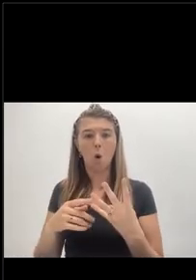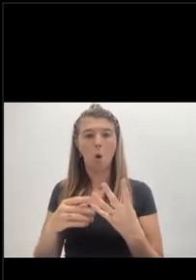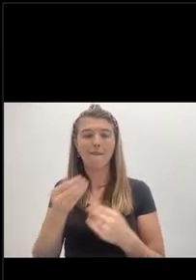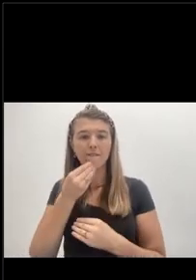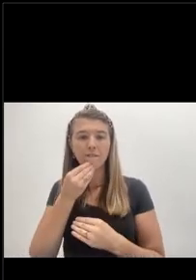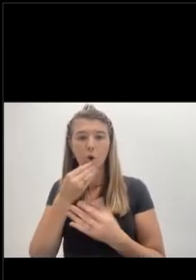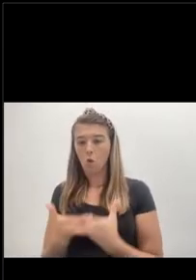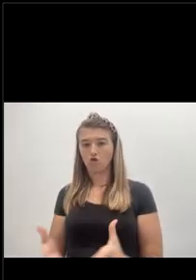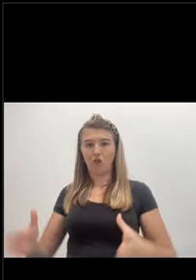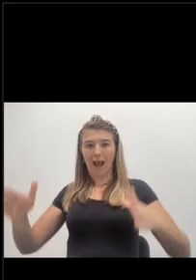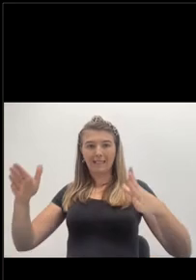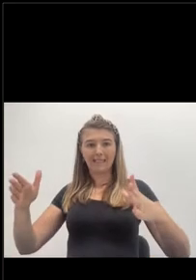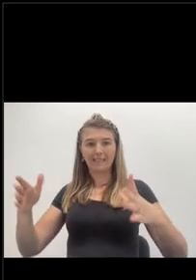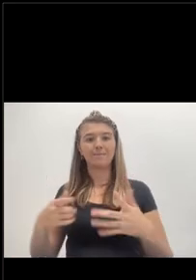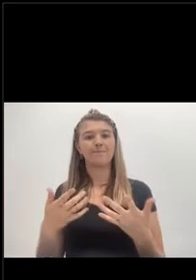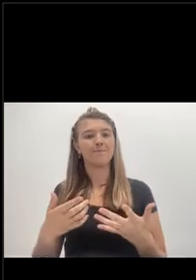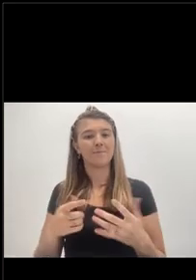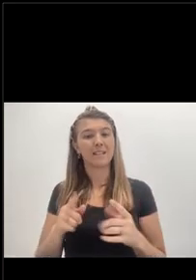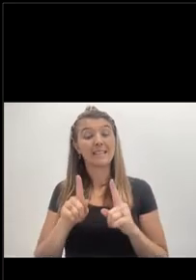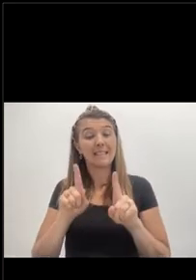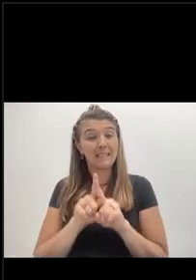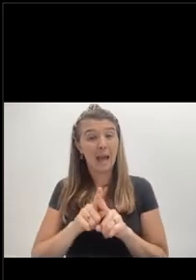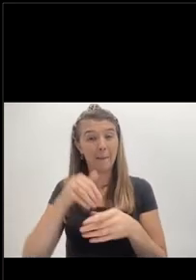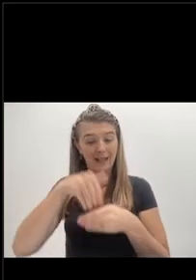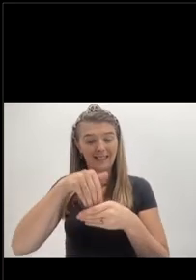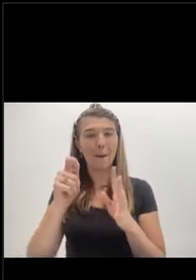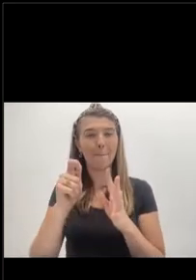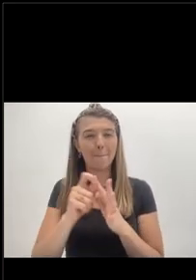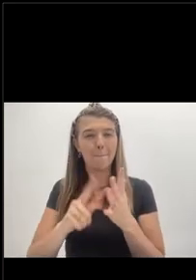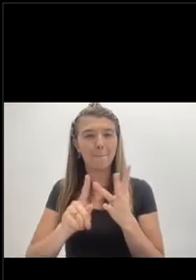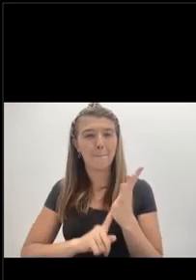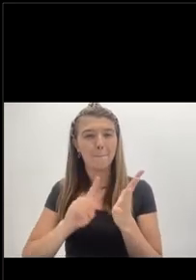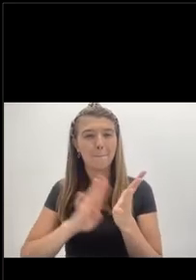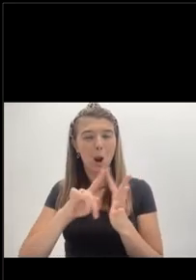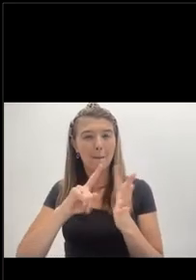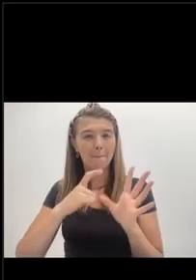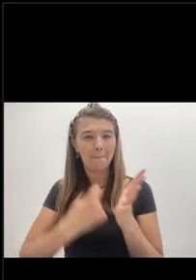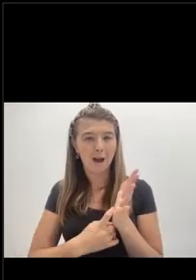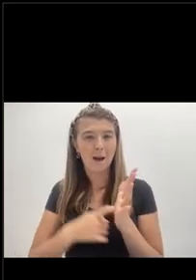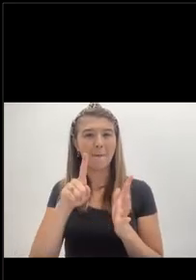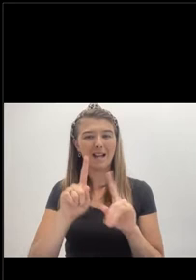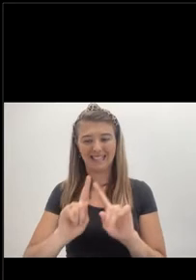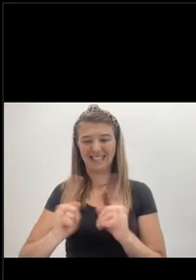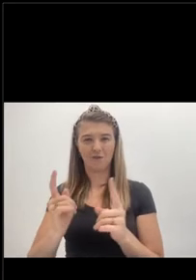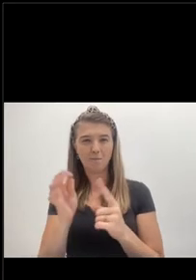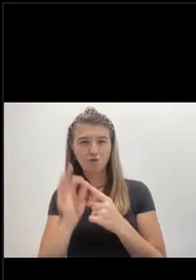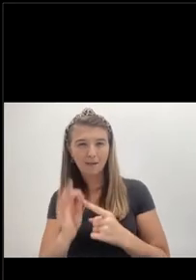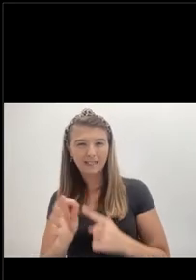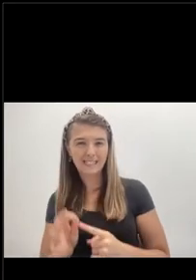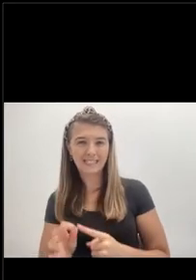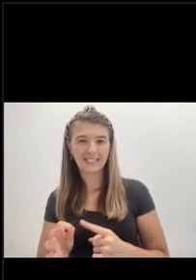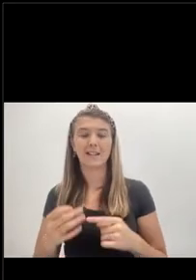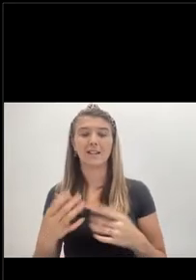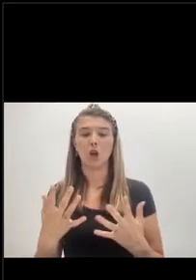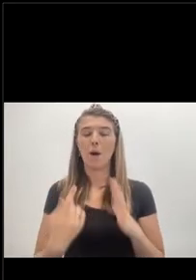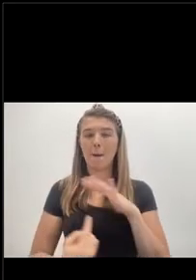have very different physical properties. So it's important in a mechanical recycling environment that we have to be able to